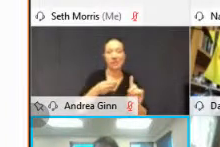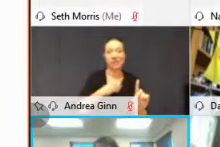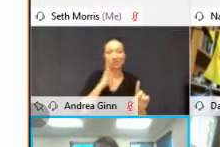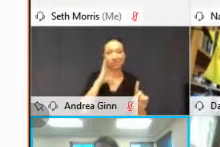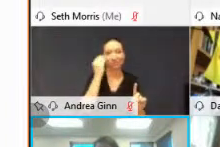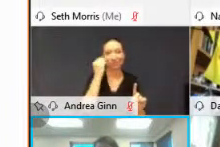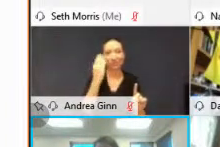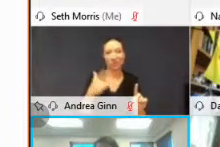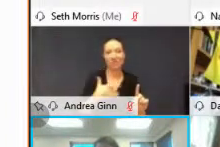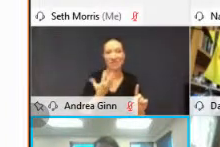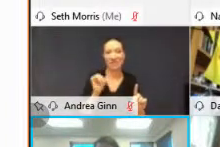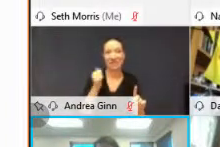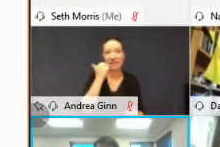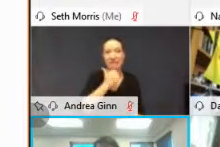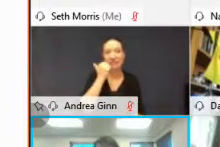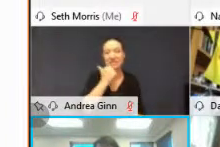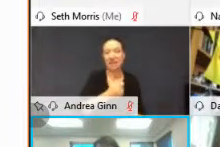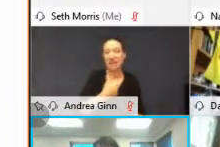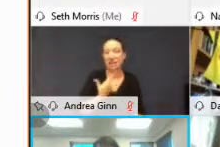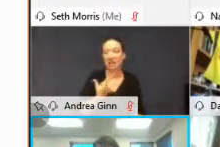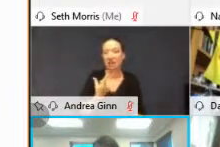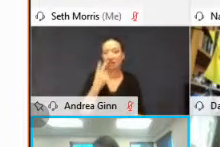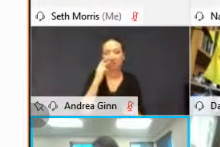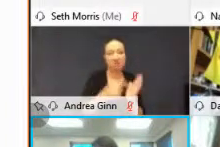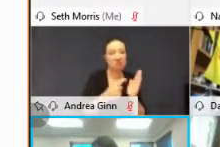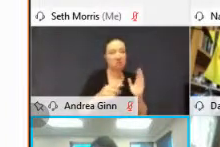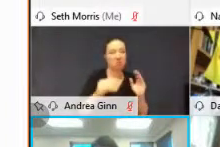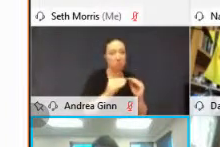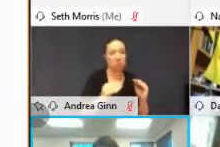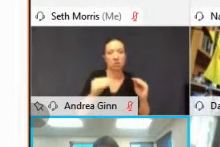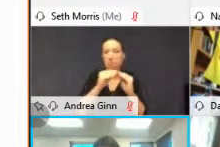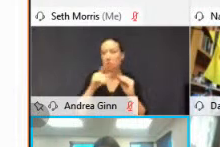there is more and more we could do. So we keep pressing on there.